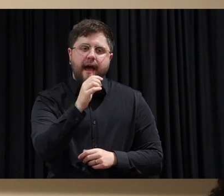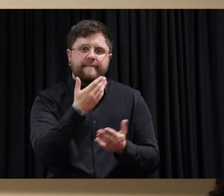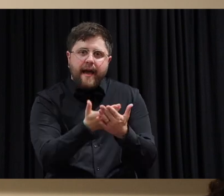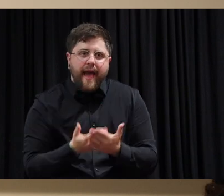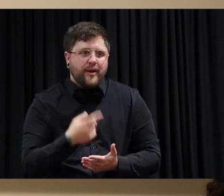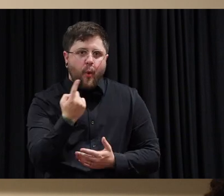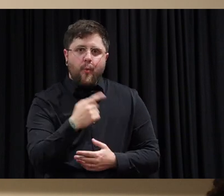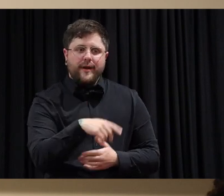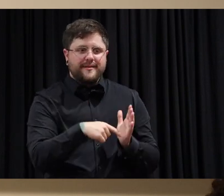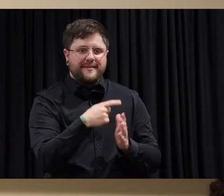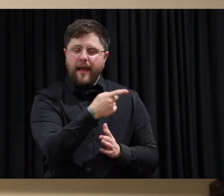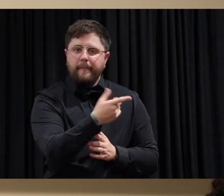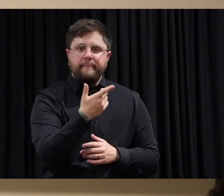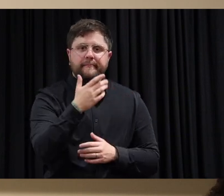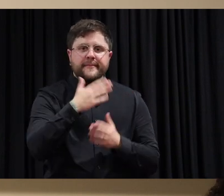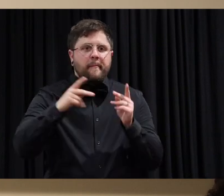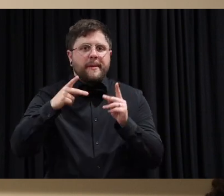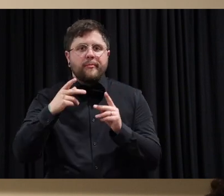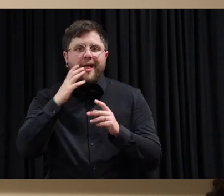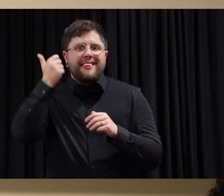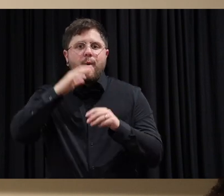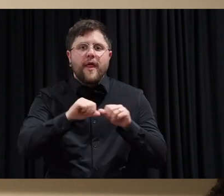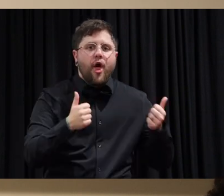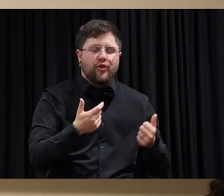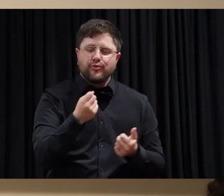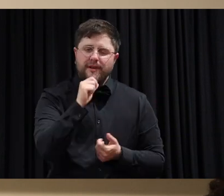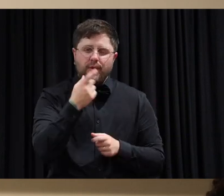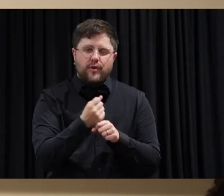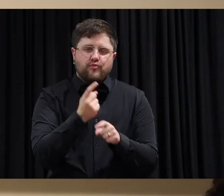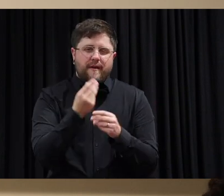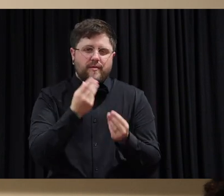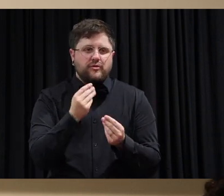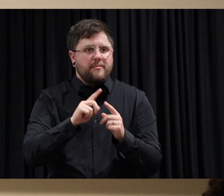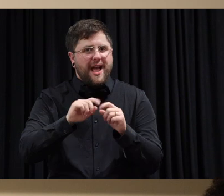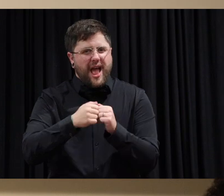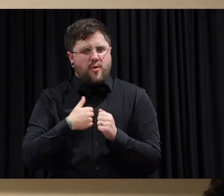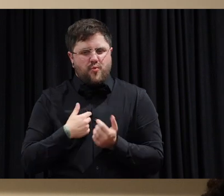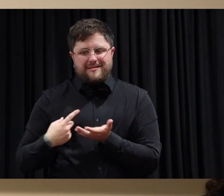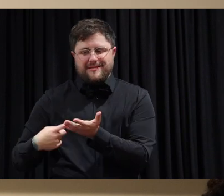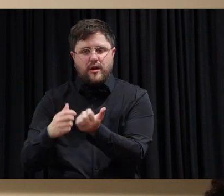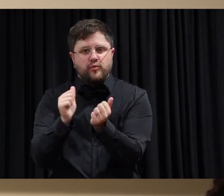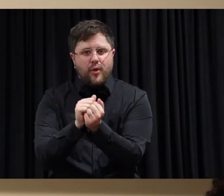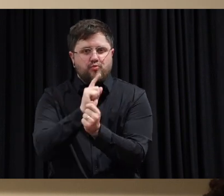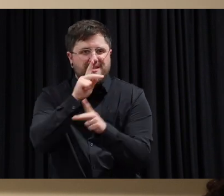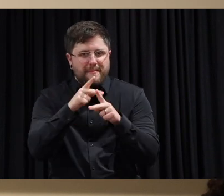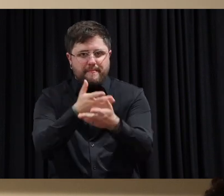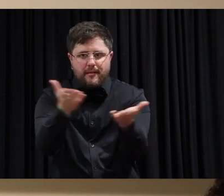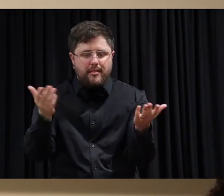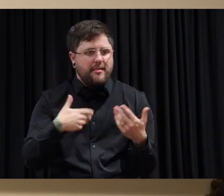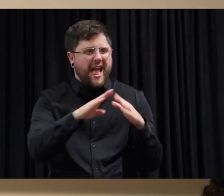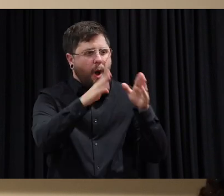voice amplified on it. You know, but it's how do we get folks to talk to realtists? How do we get folks to talk to